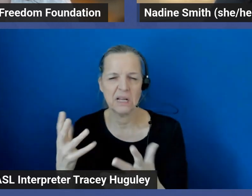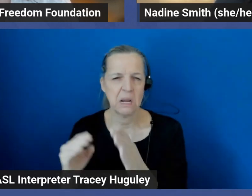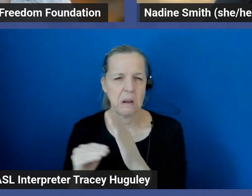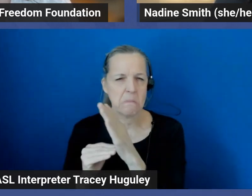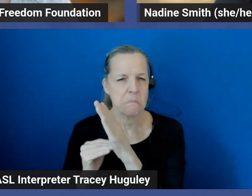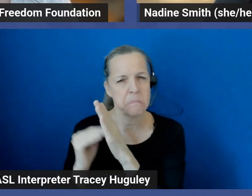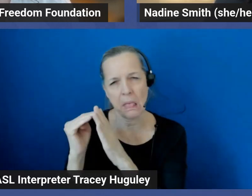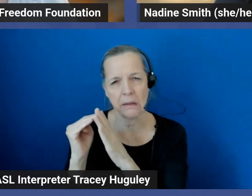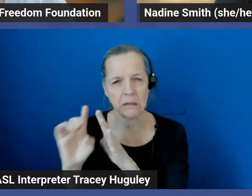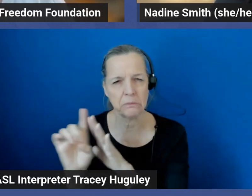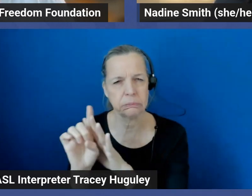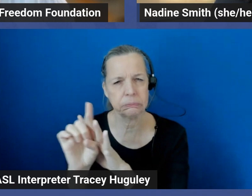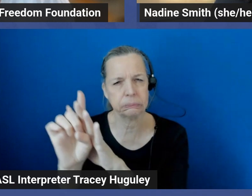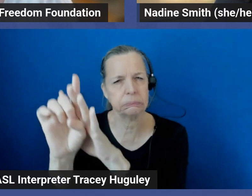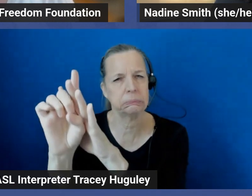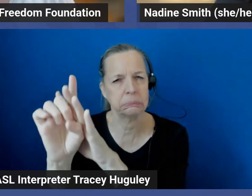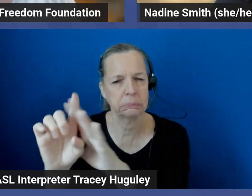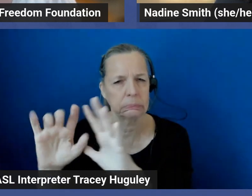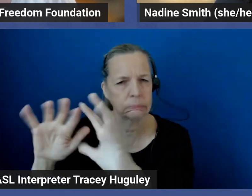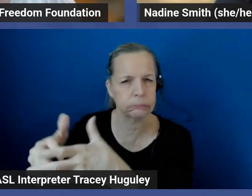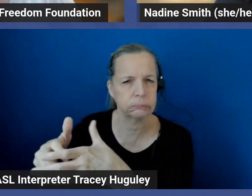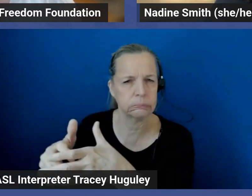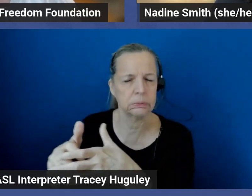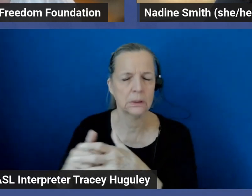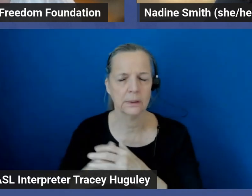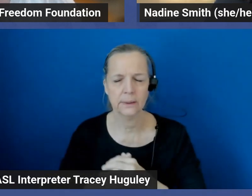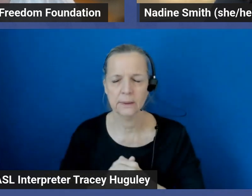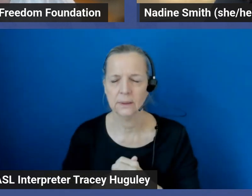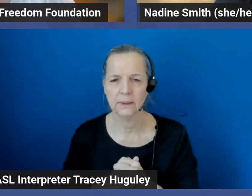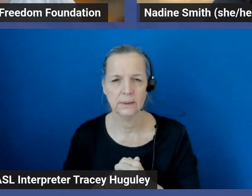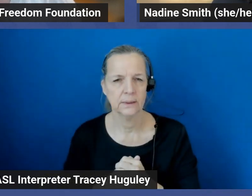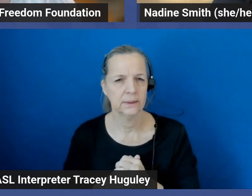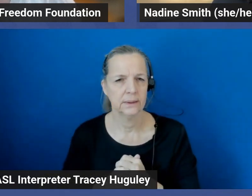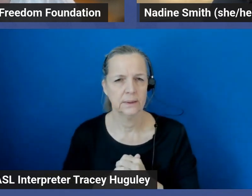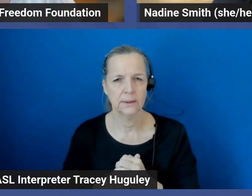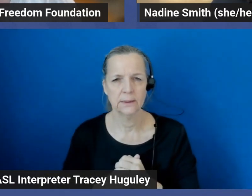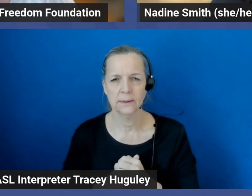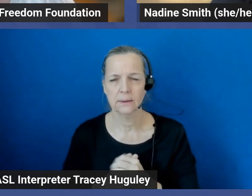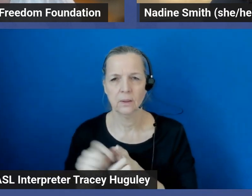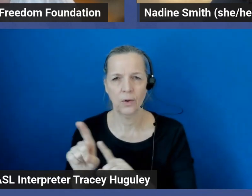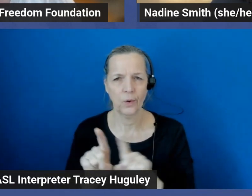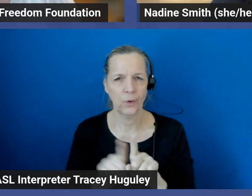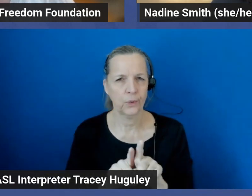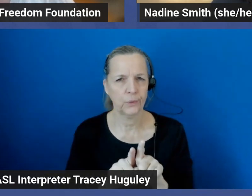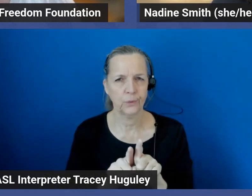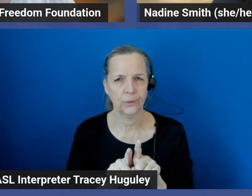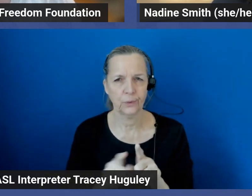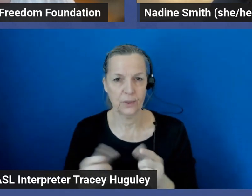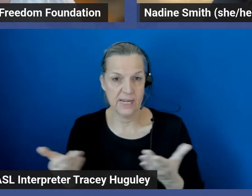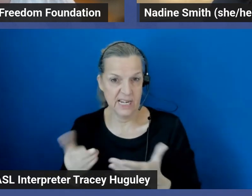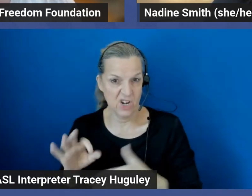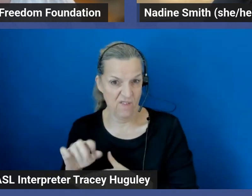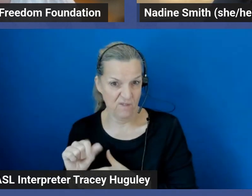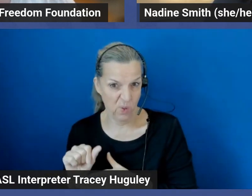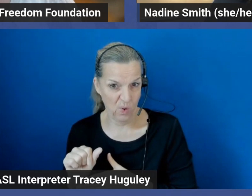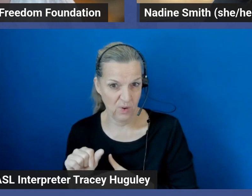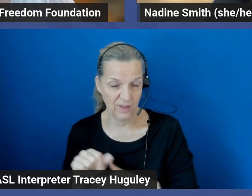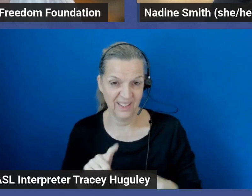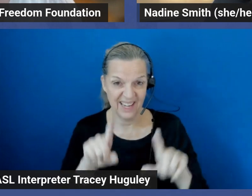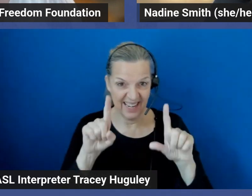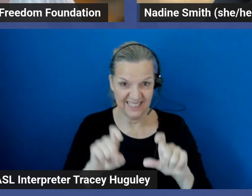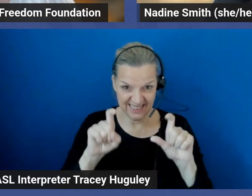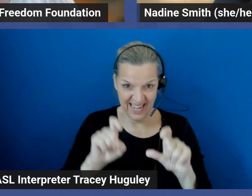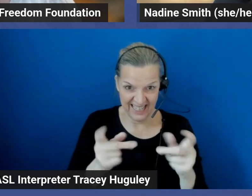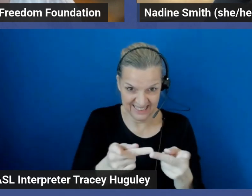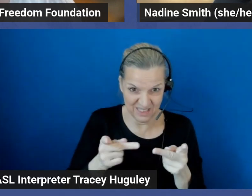that have propped Trump up in so many ways. Are also, right here. And so we've been the test kitchen for the